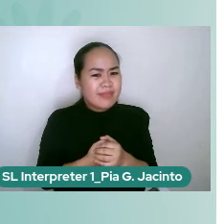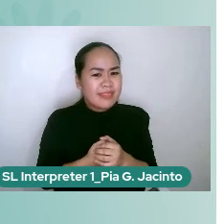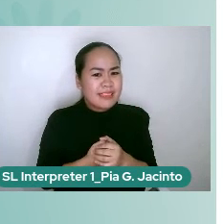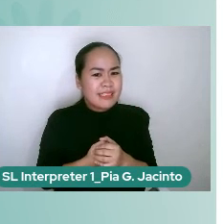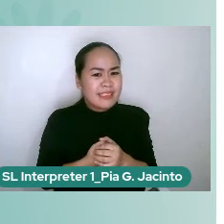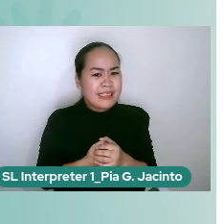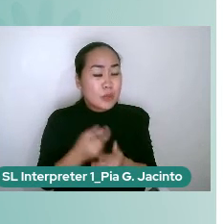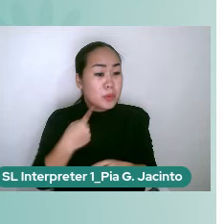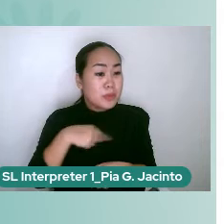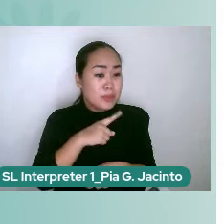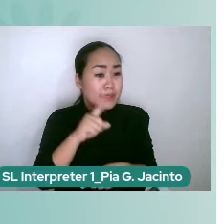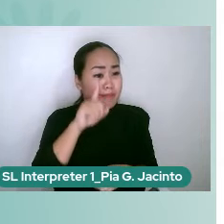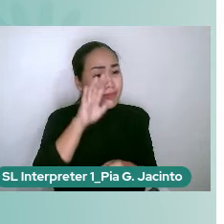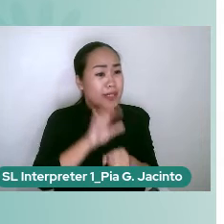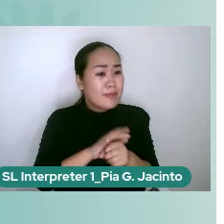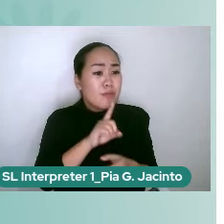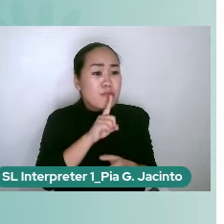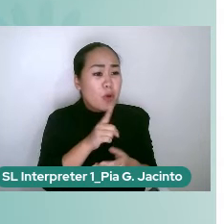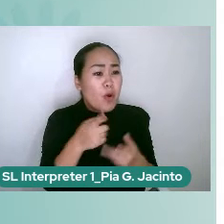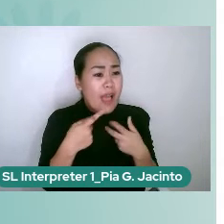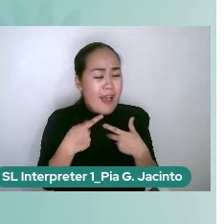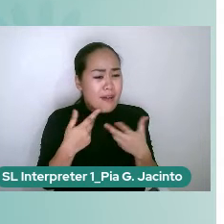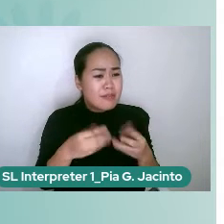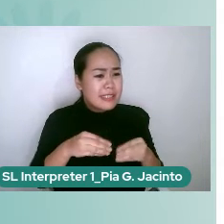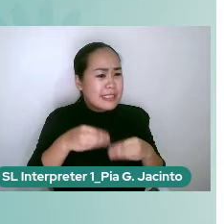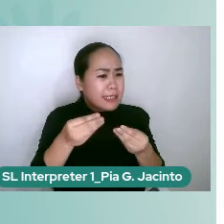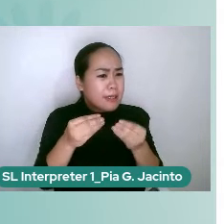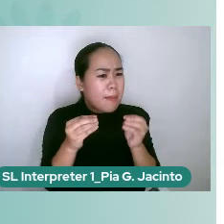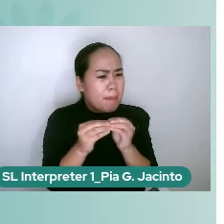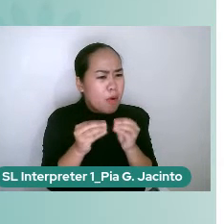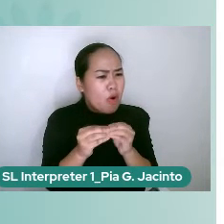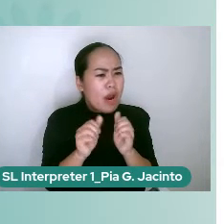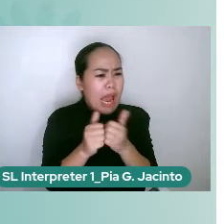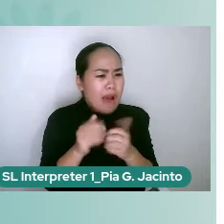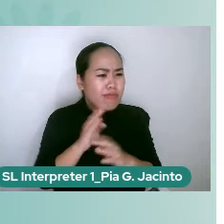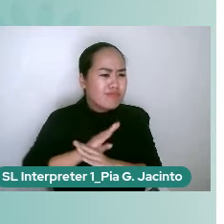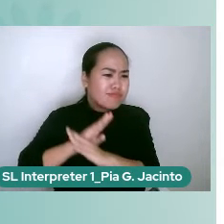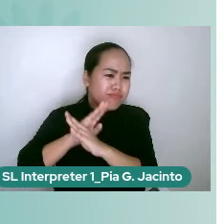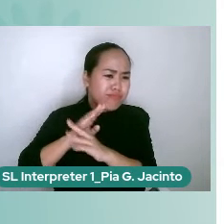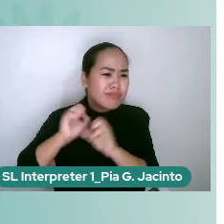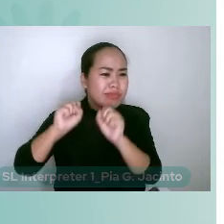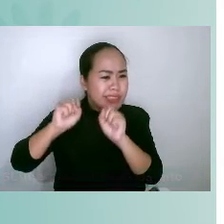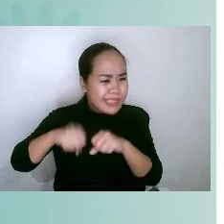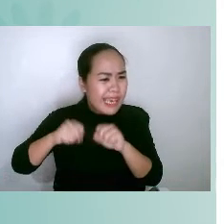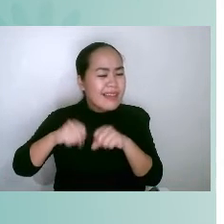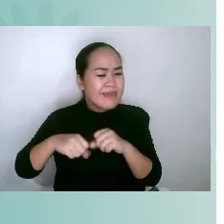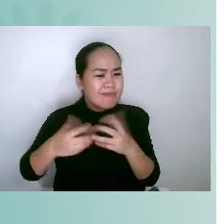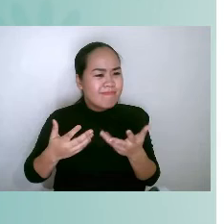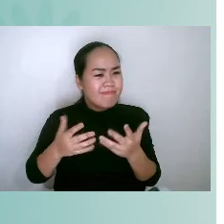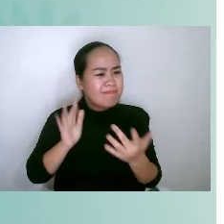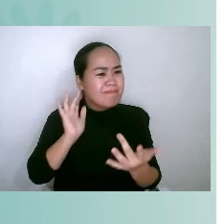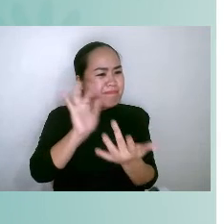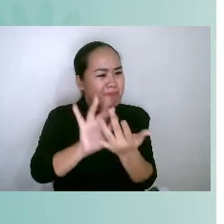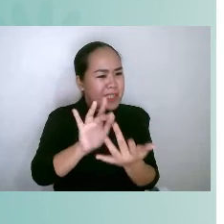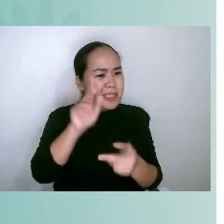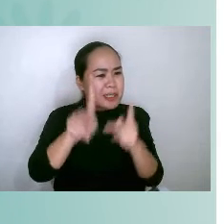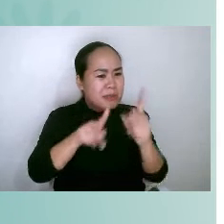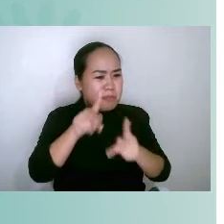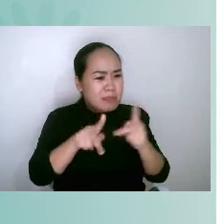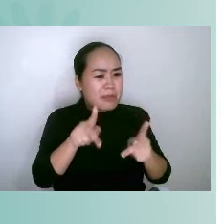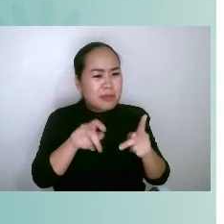this brings great potential to address barriers and to really reach the people we haven't been able to